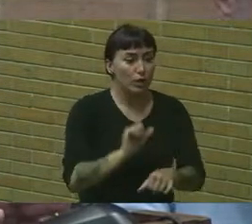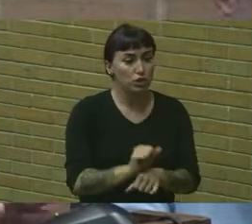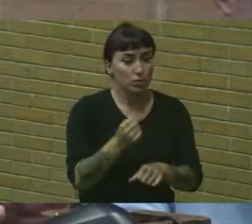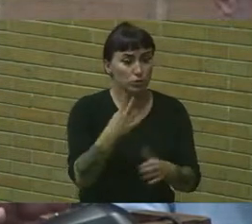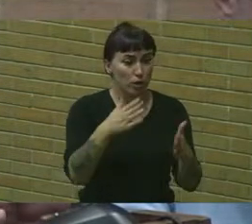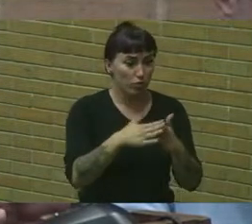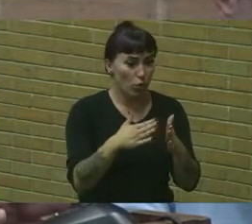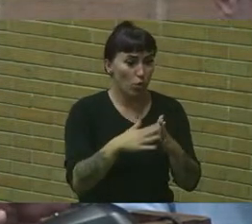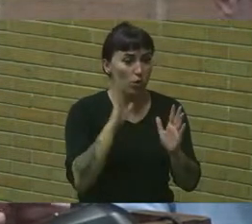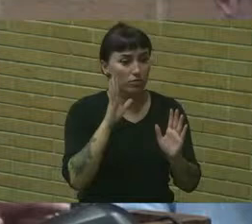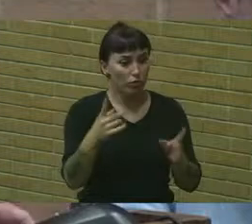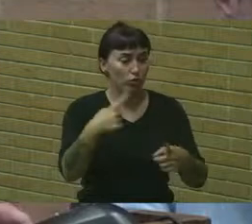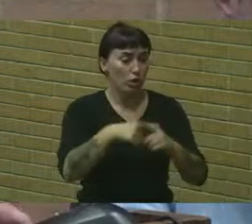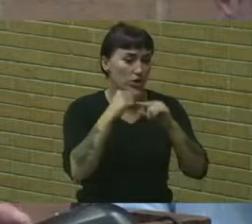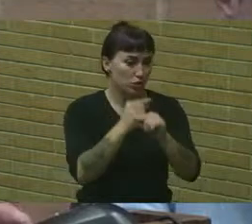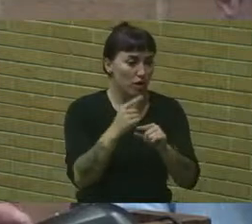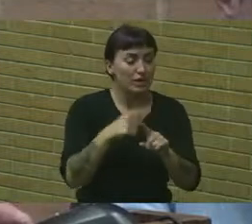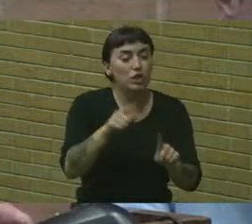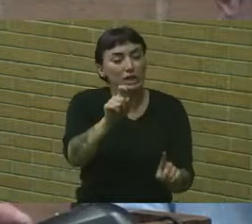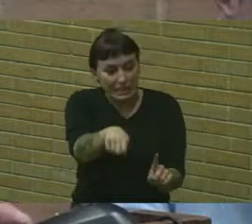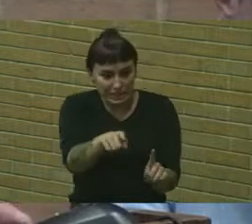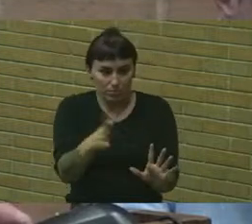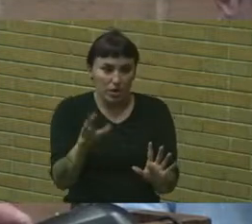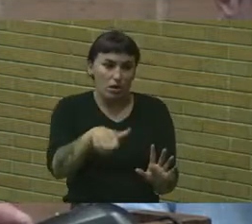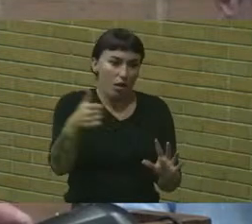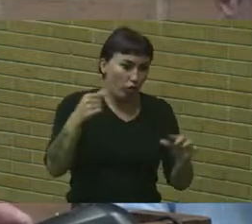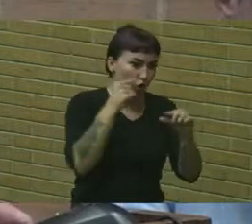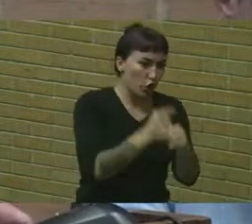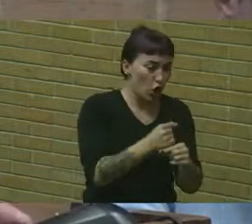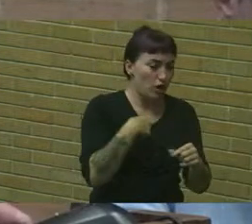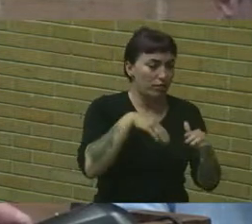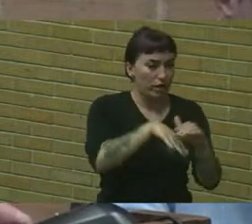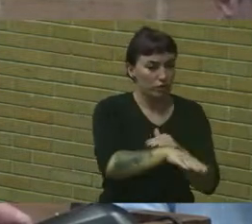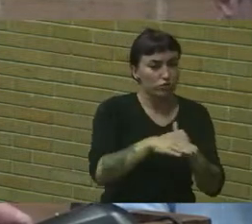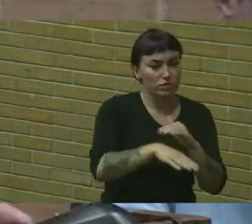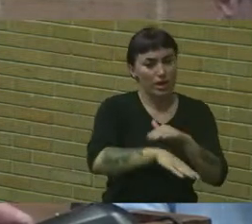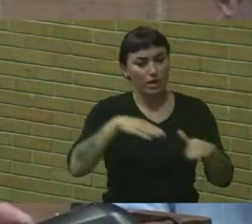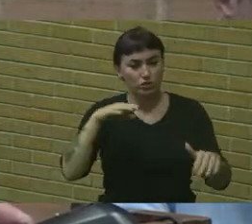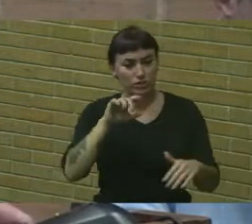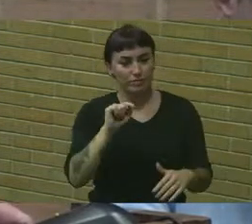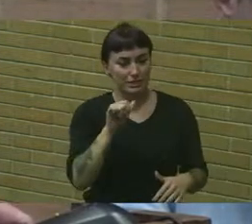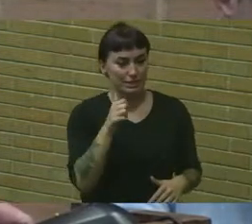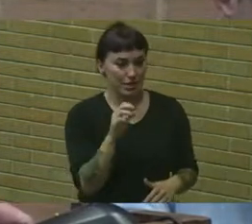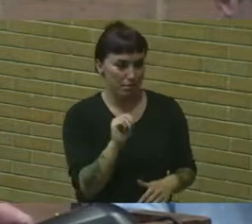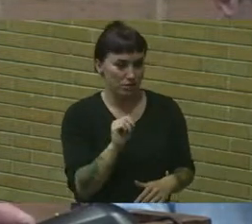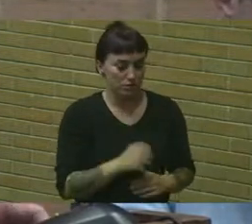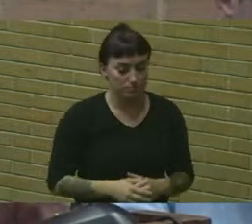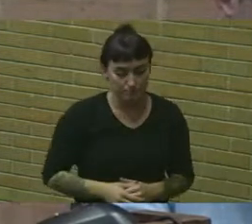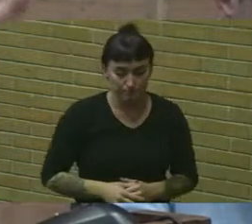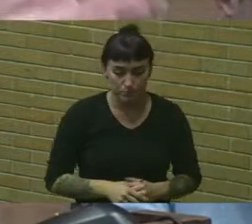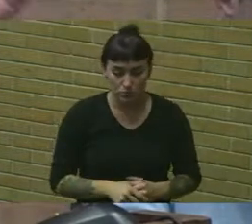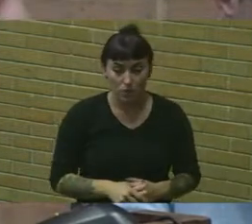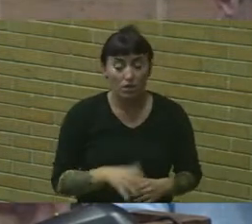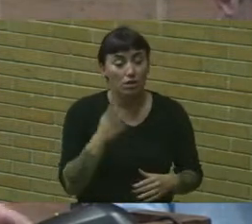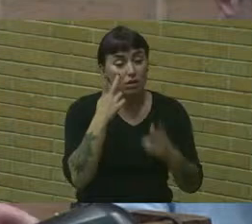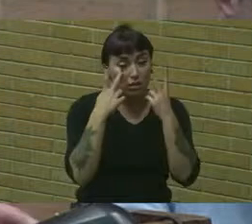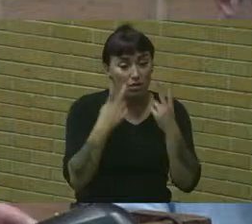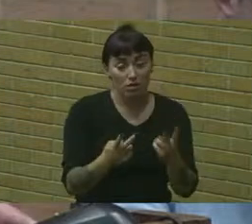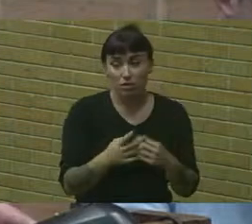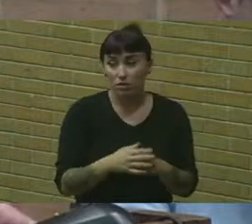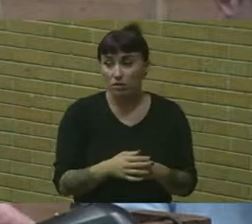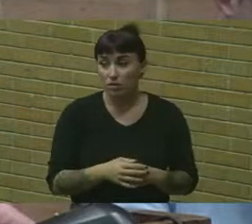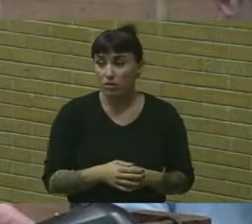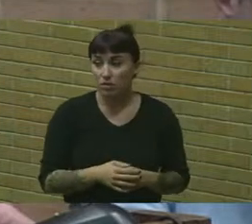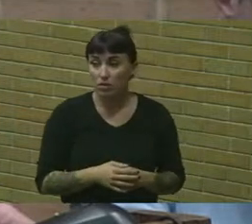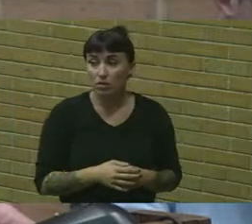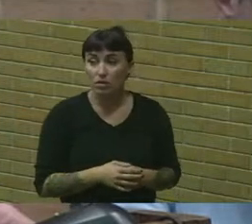corners putting up the crossing guards. There needs to be a crossing guard in the entrance and exit of TCMS. You visited Malek's Bakery